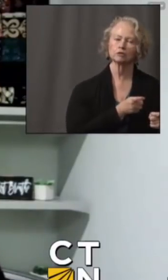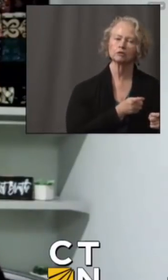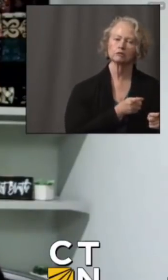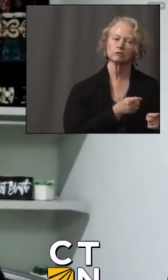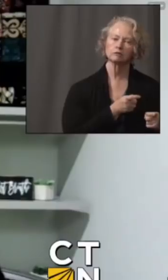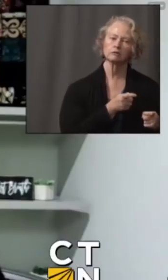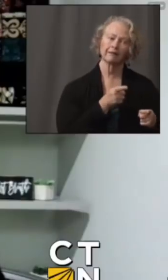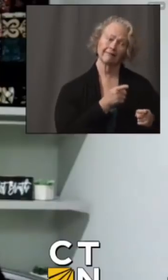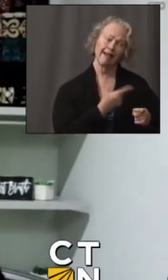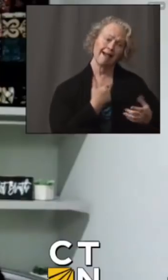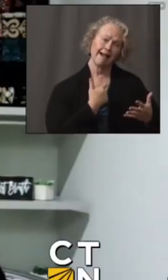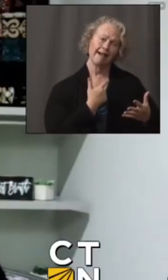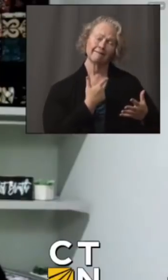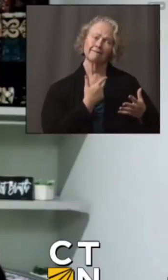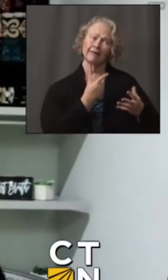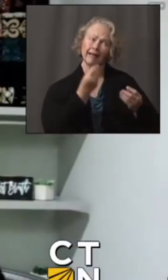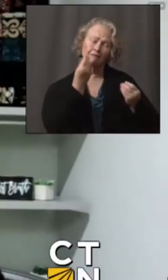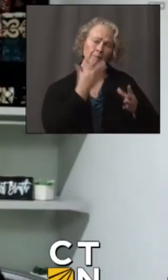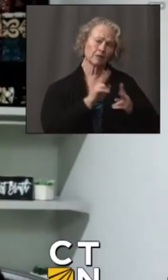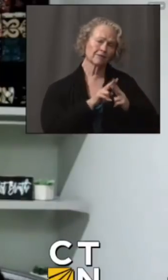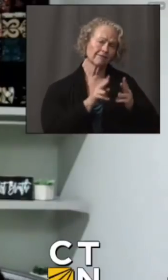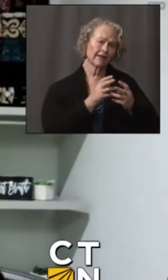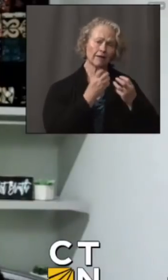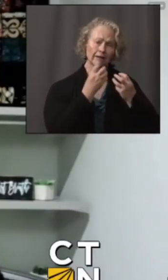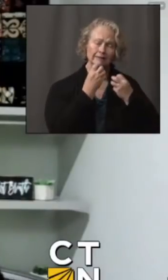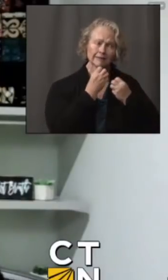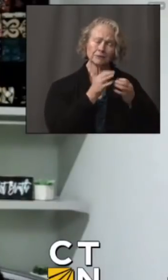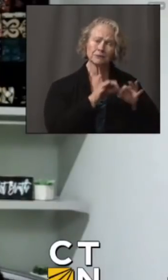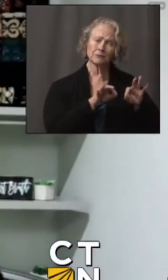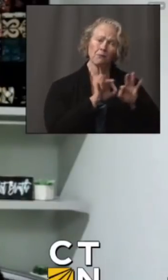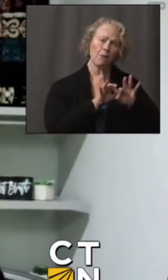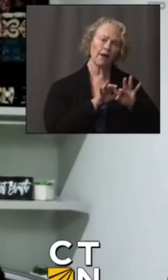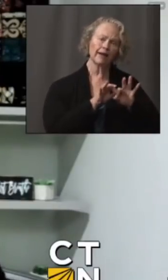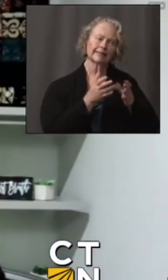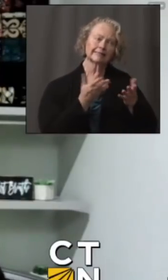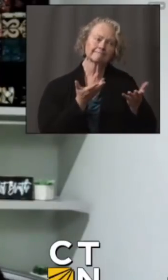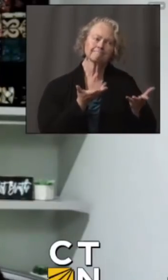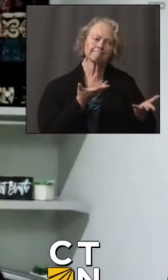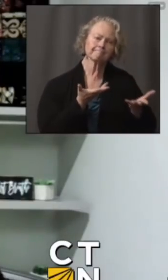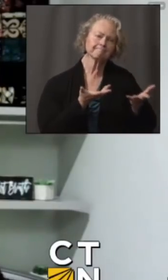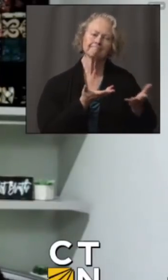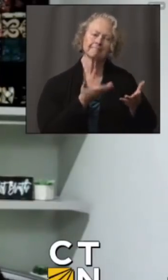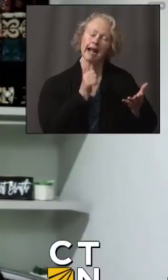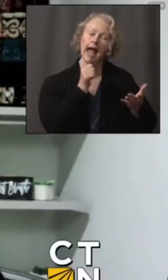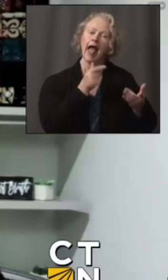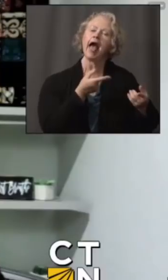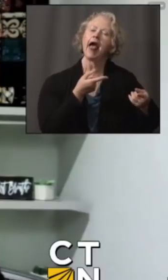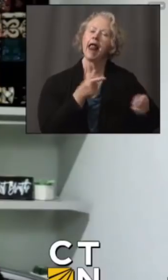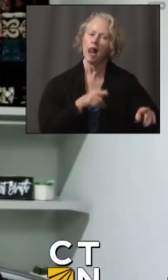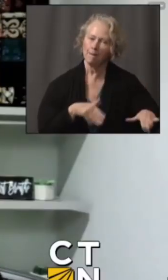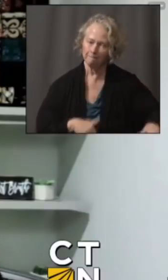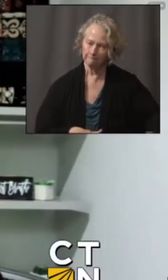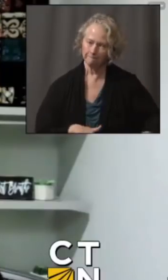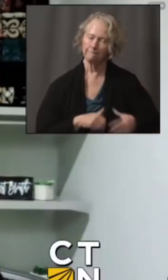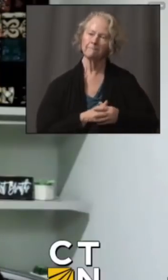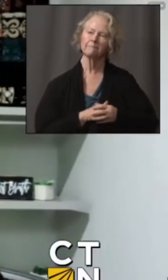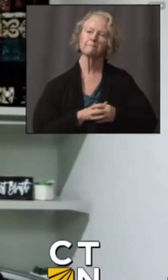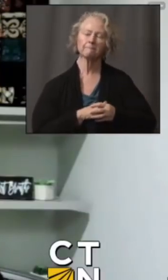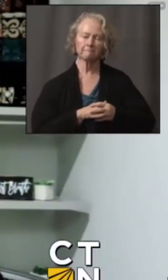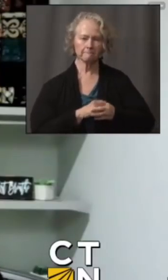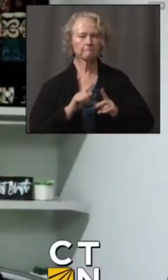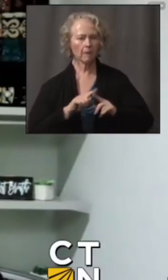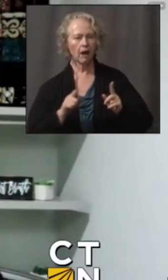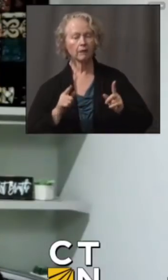have valuable information and insights. And so it hasn't happened yet, but we're